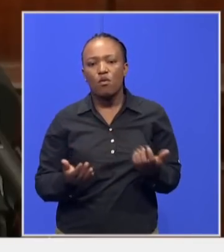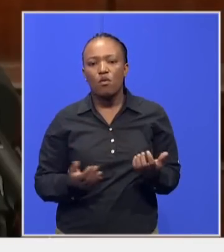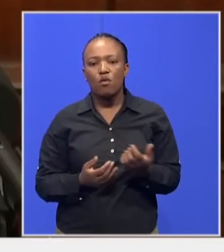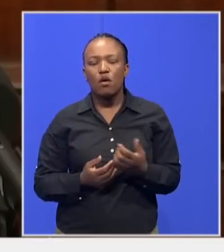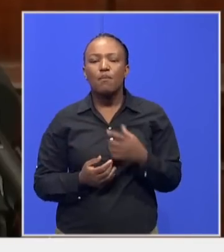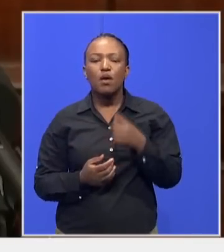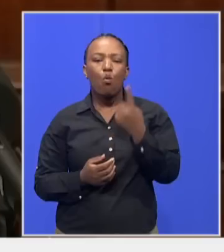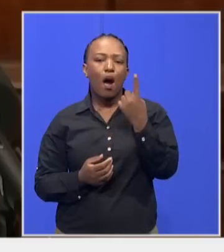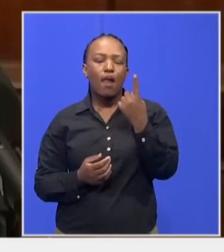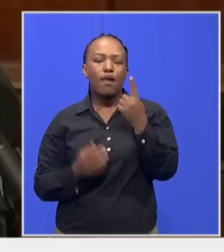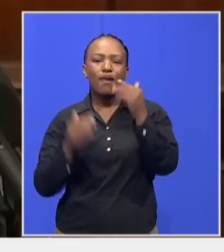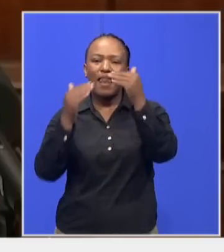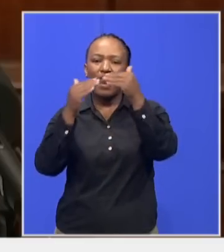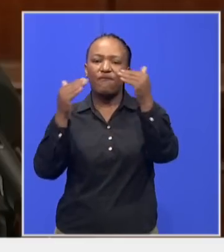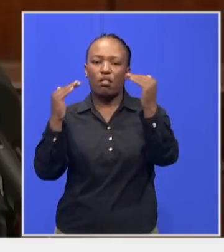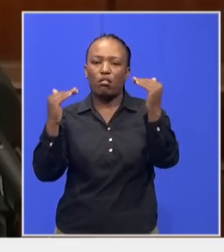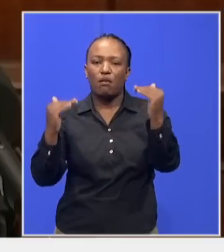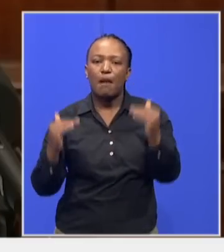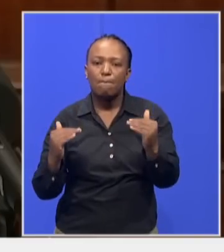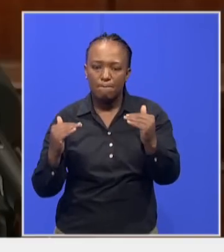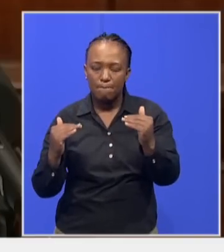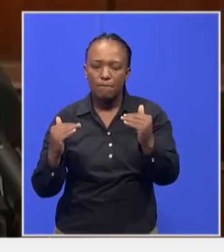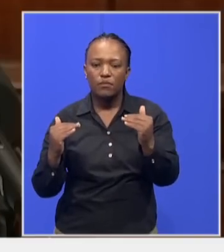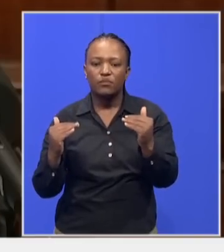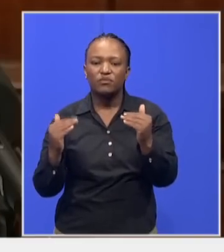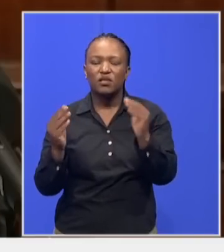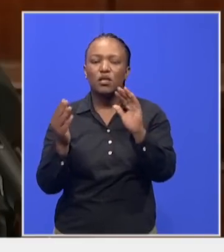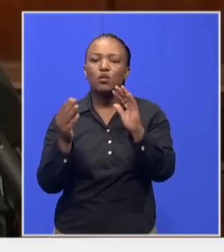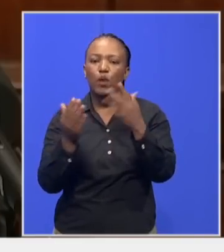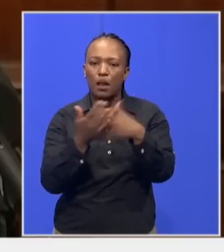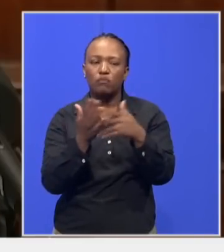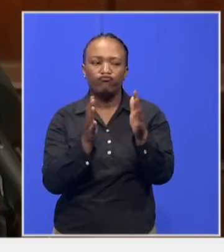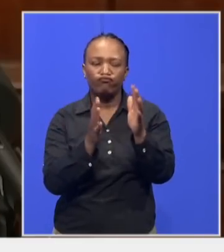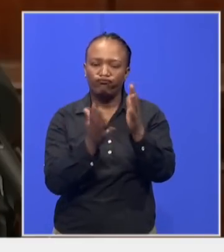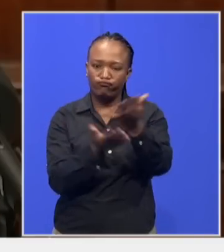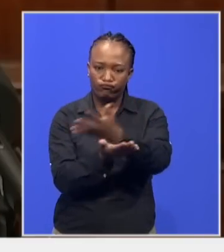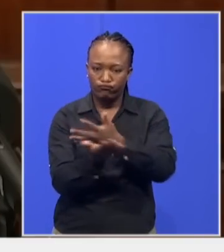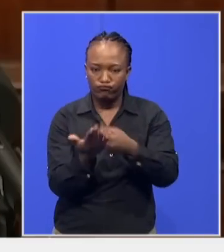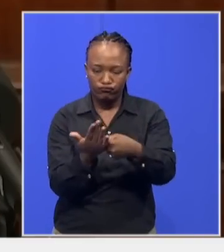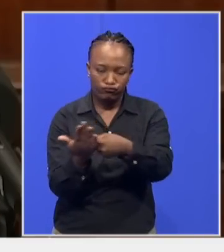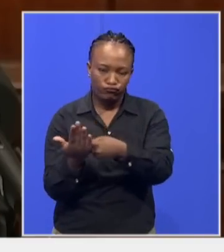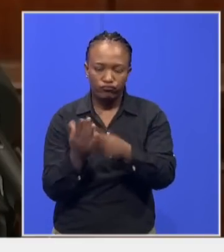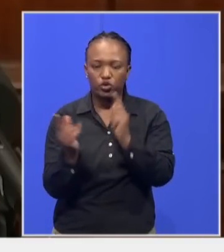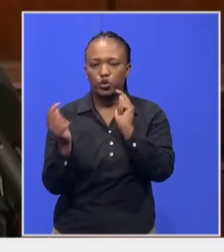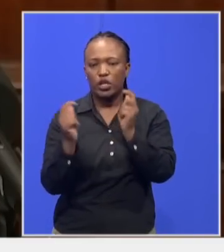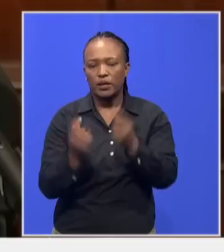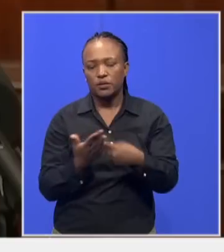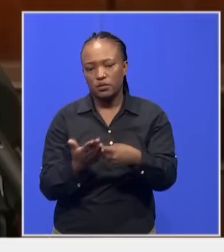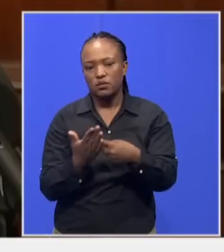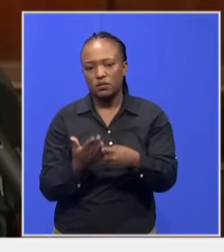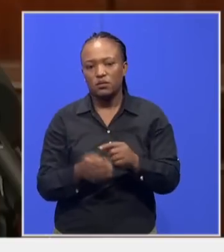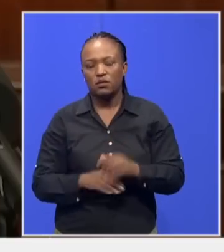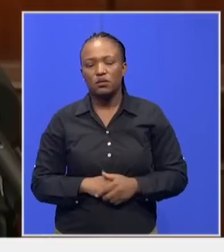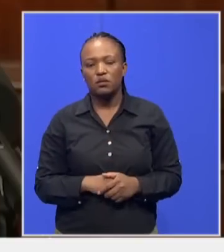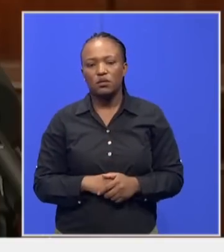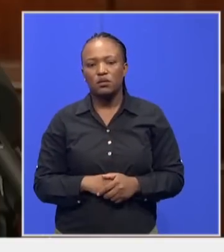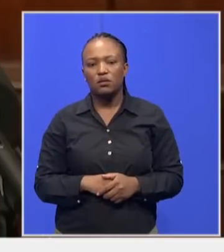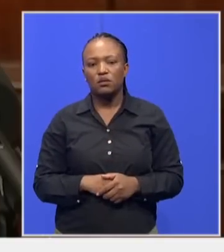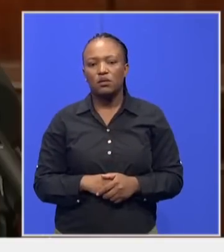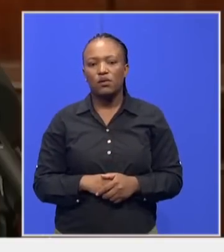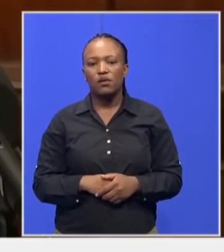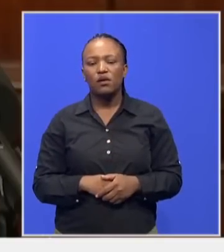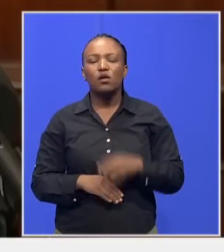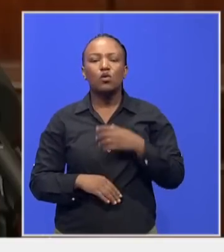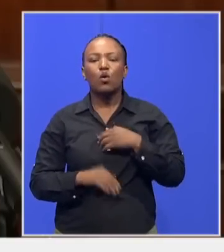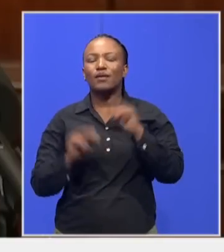load shedding. And I think that is going to reconfigure the conversation. And the point we are raising there is that even if it's not about the Eskom balance